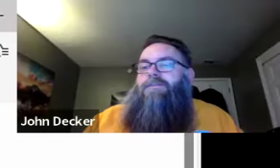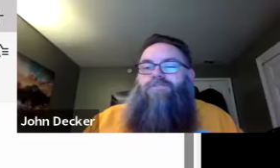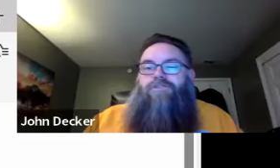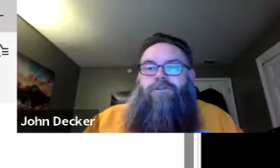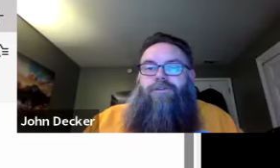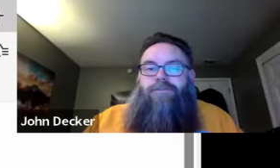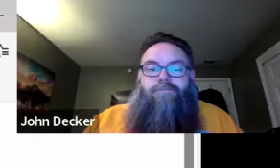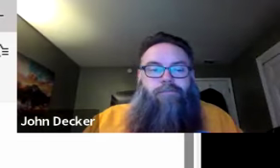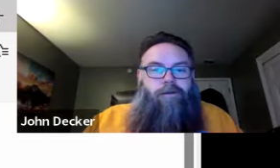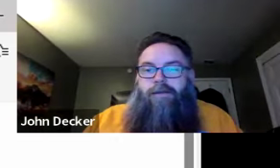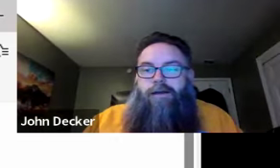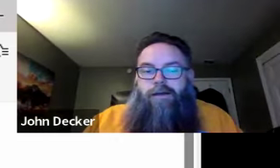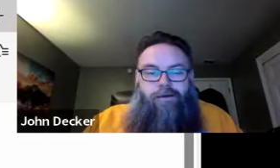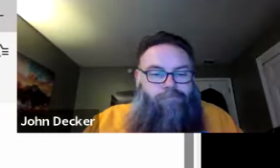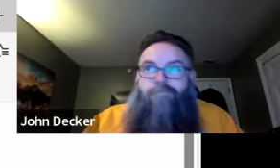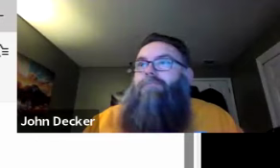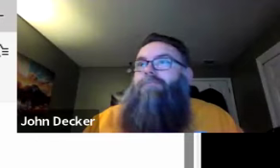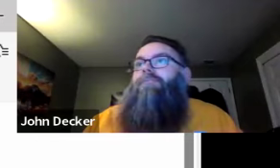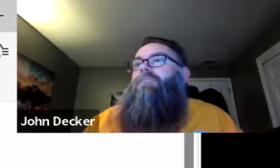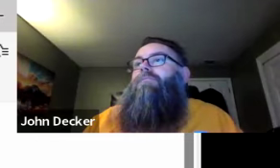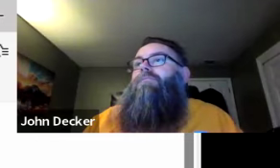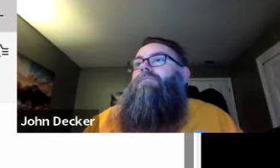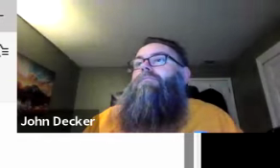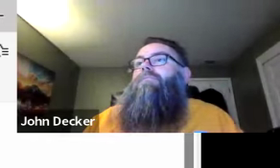I'm going to accept your cookies. All right.